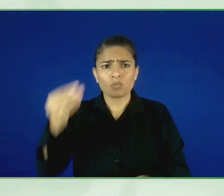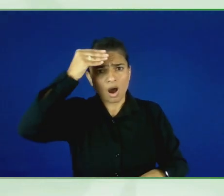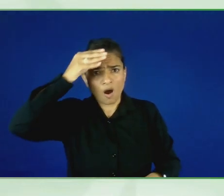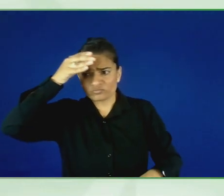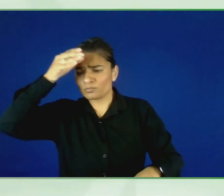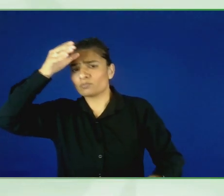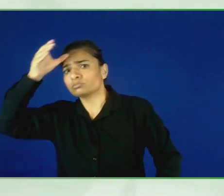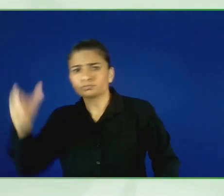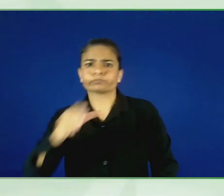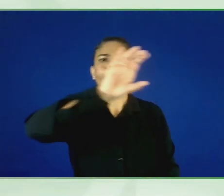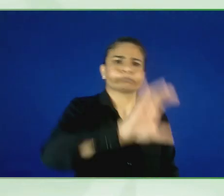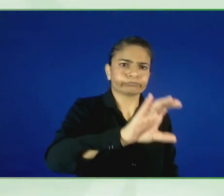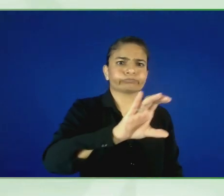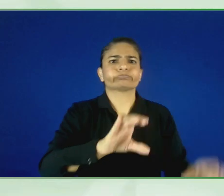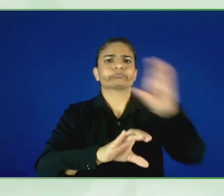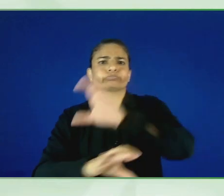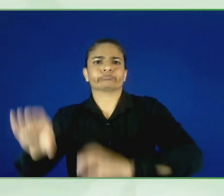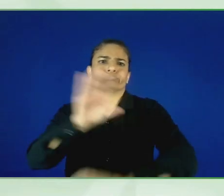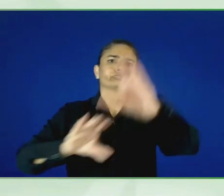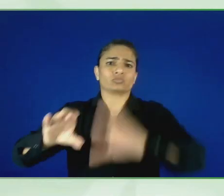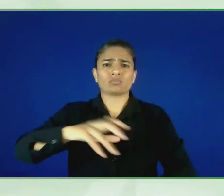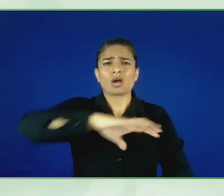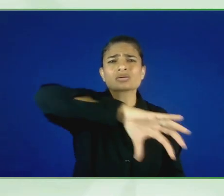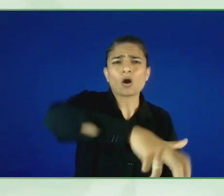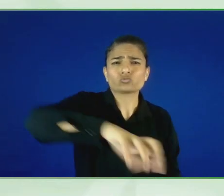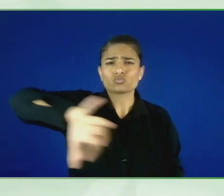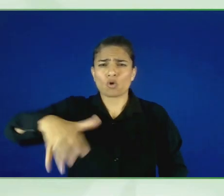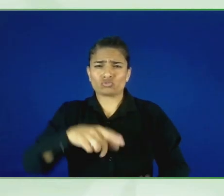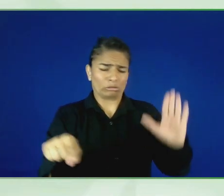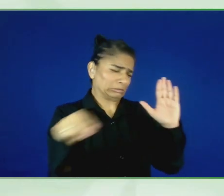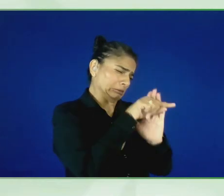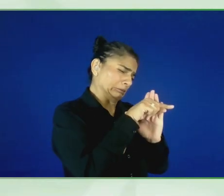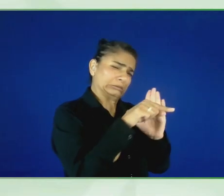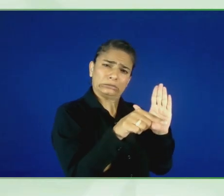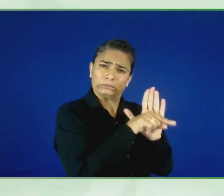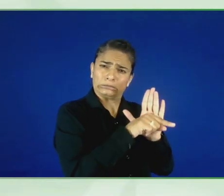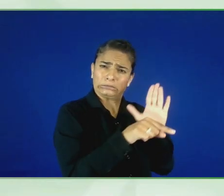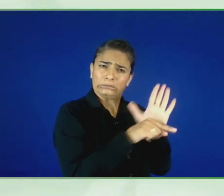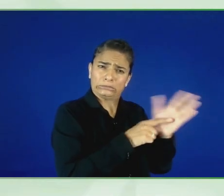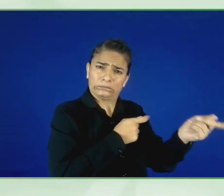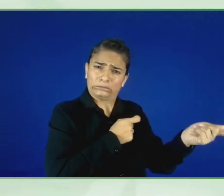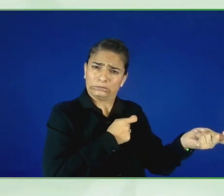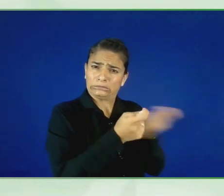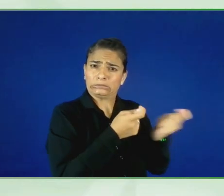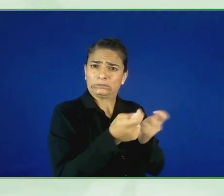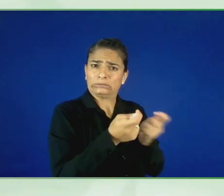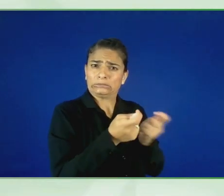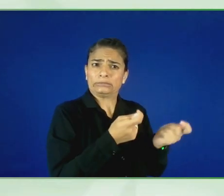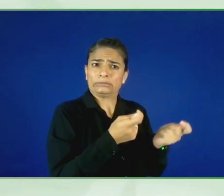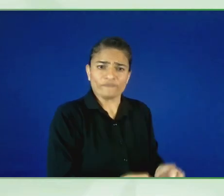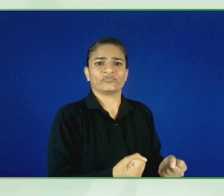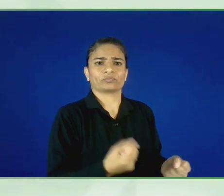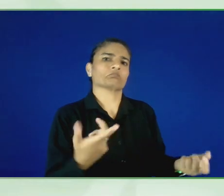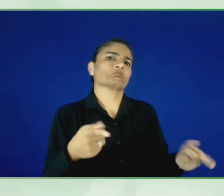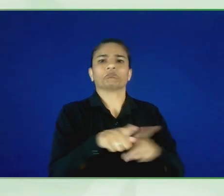referring to quota or accessibility and all this, but and here it's important to give security. The second field is a lack of experience. We also observed